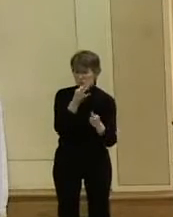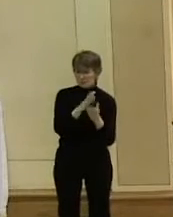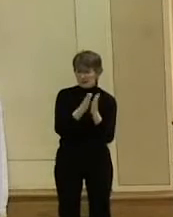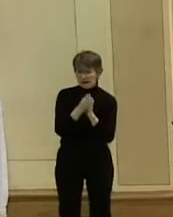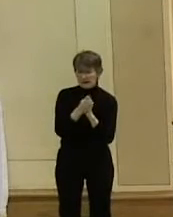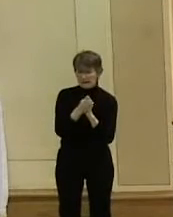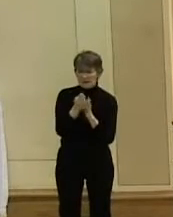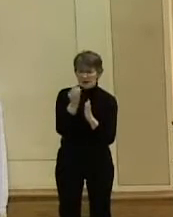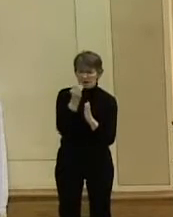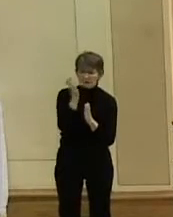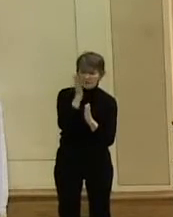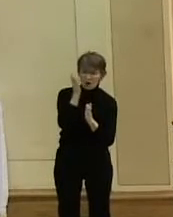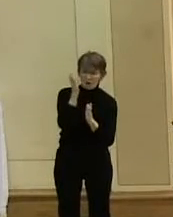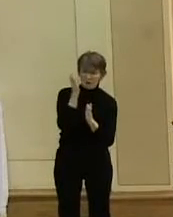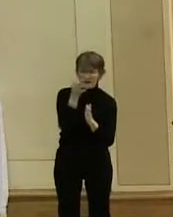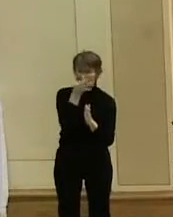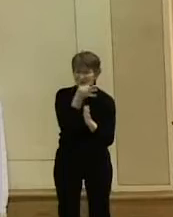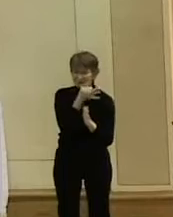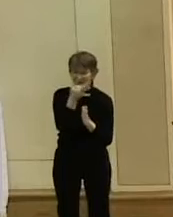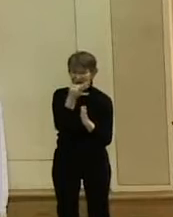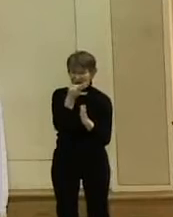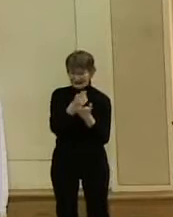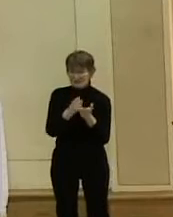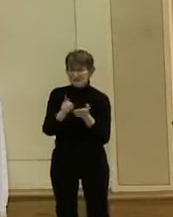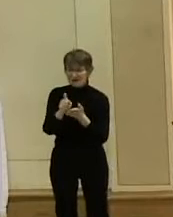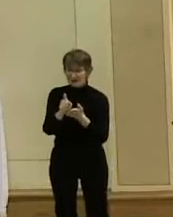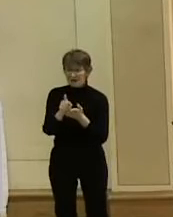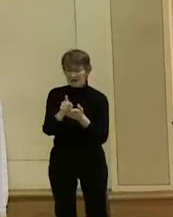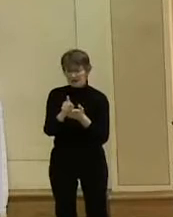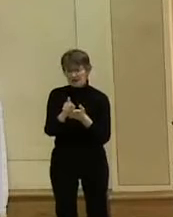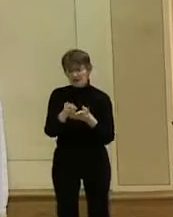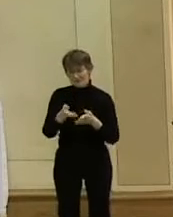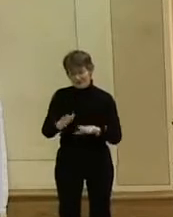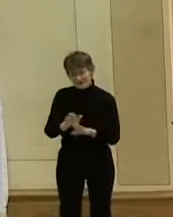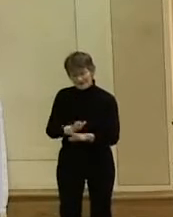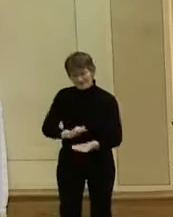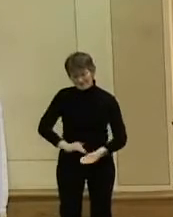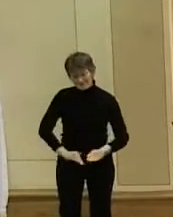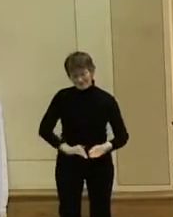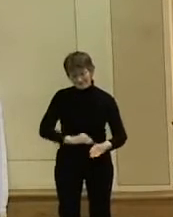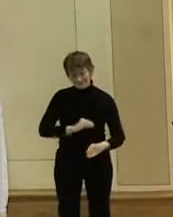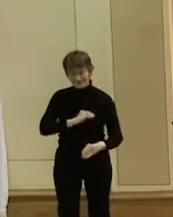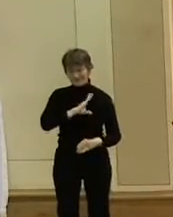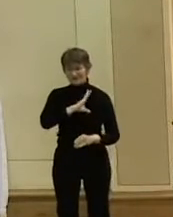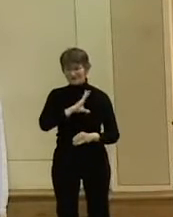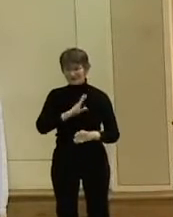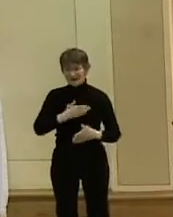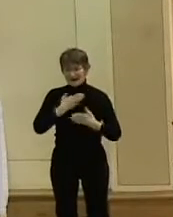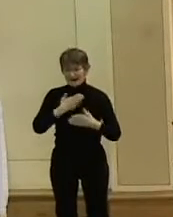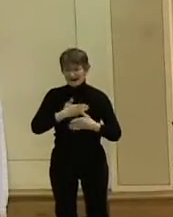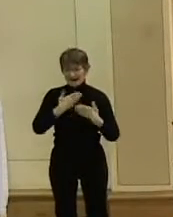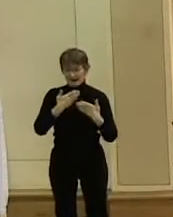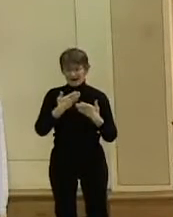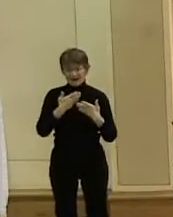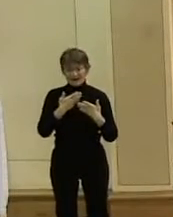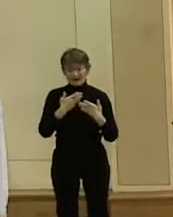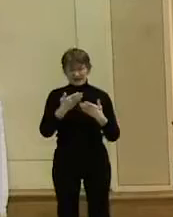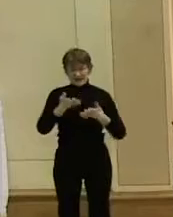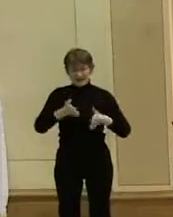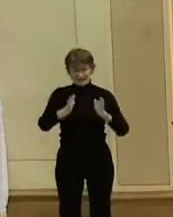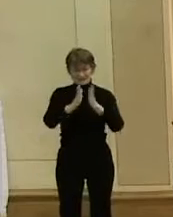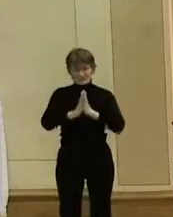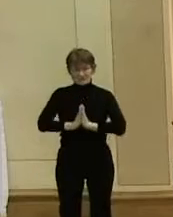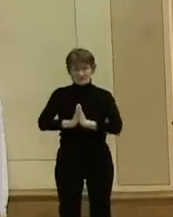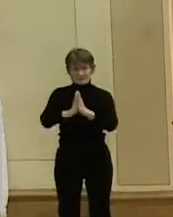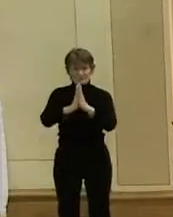first Holy Communion next week, may they be filled with joy and anticipation for this holy sacrament. Let us